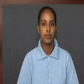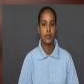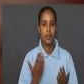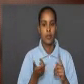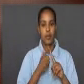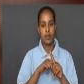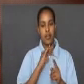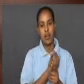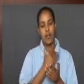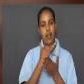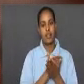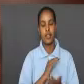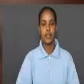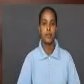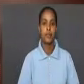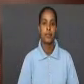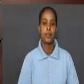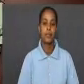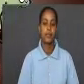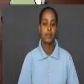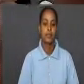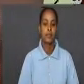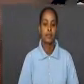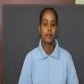Let's get back to our lesson.